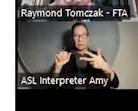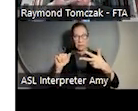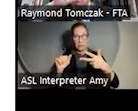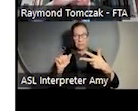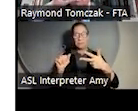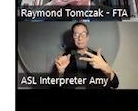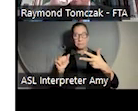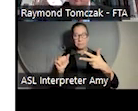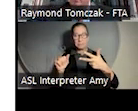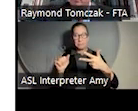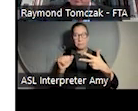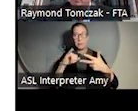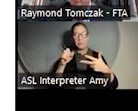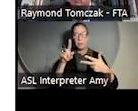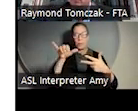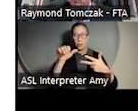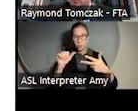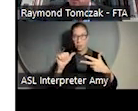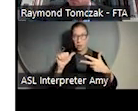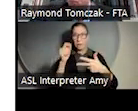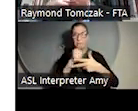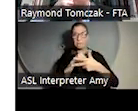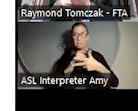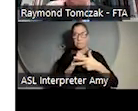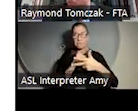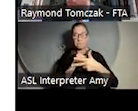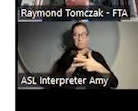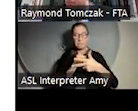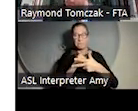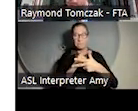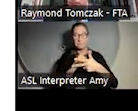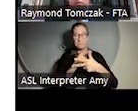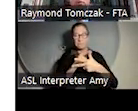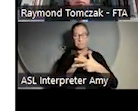Anderson. Is Julia Campanelli with us?